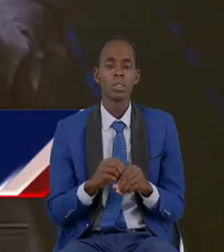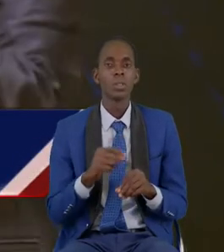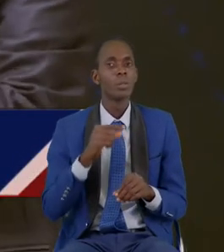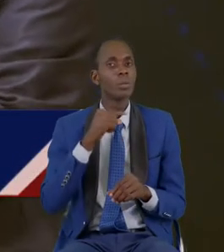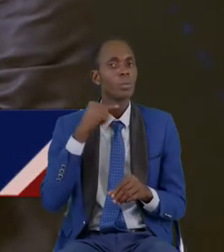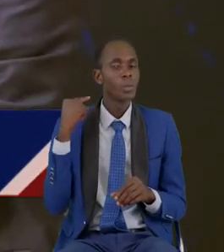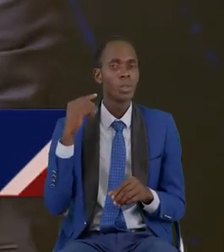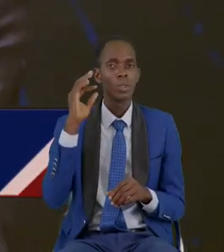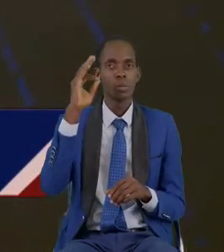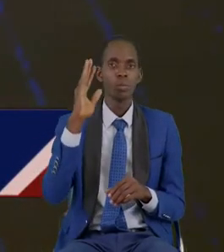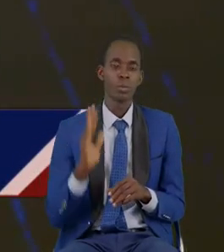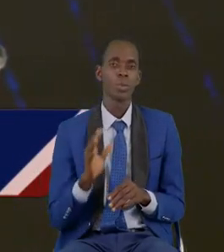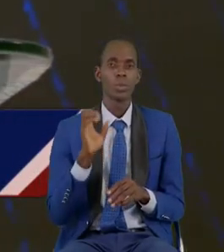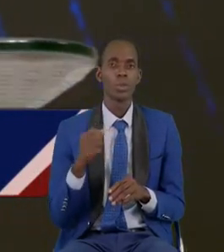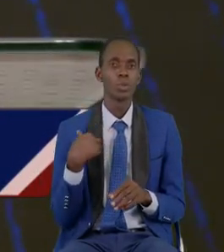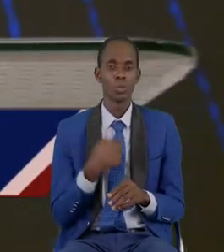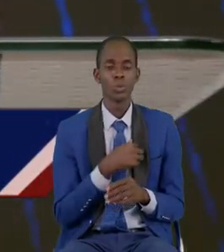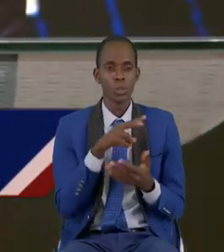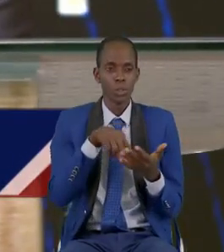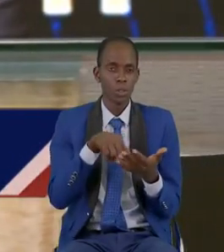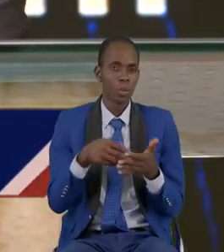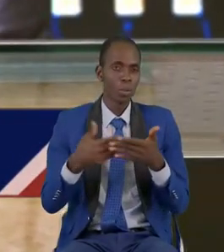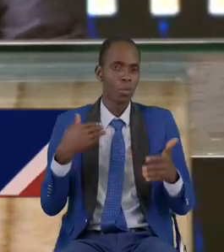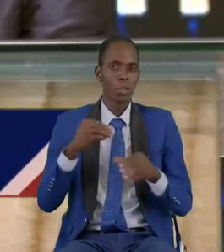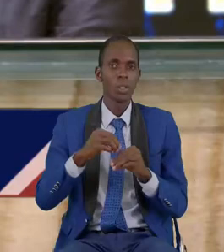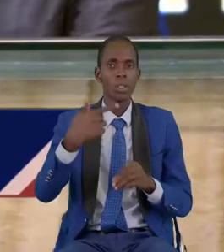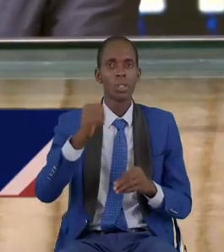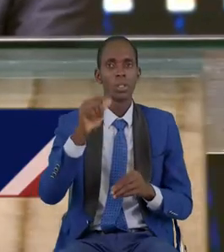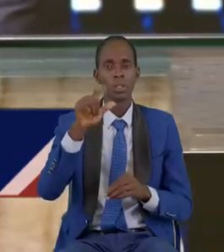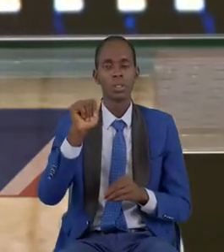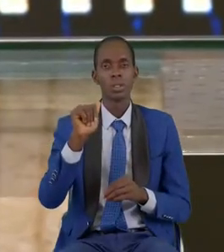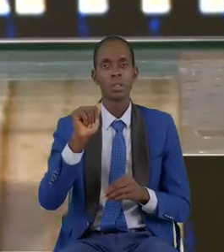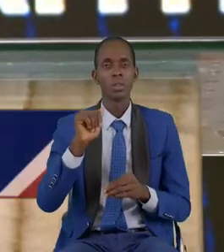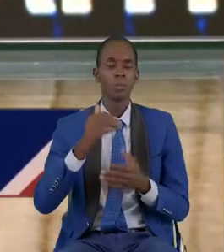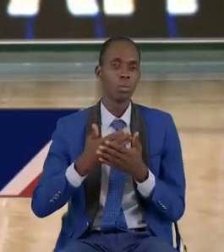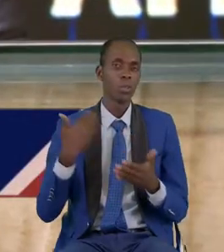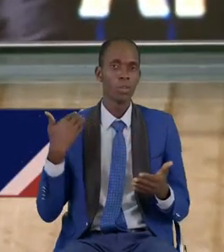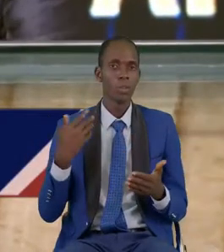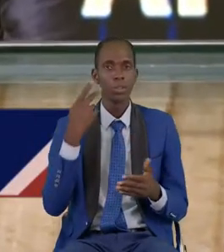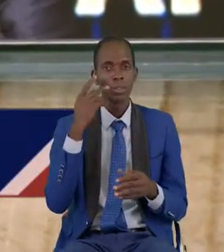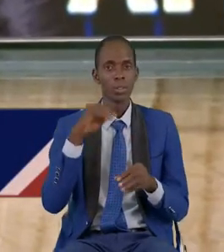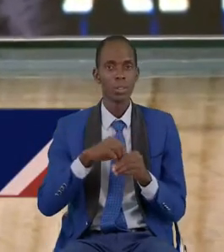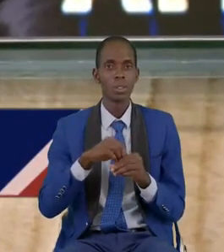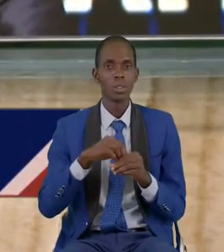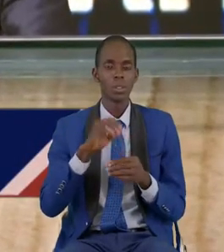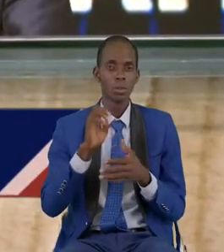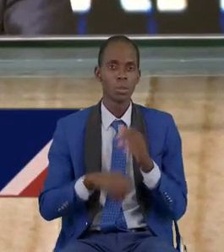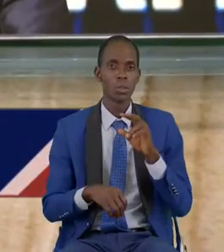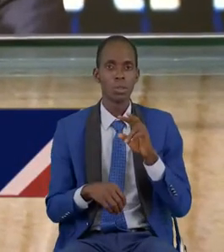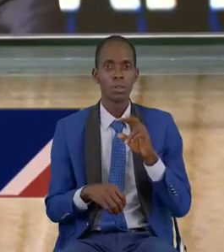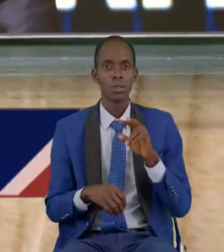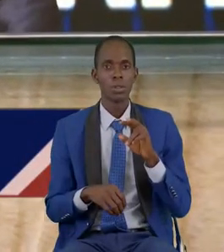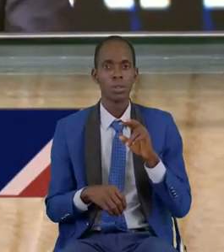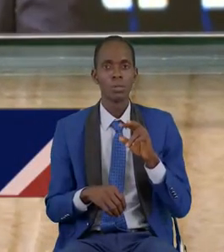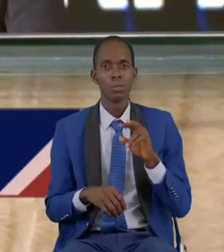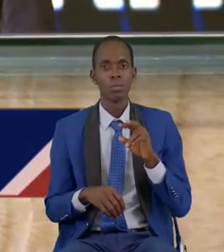ministers. We've read Galatians already. Let's see now in 1 Corinthians chapter 5, we're looking at verse